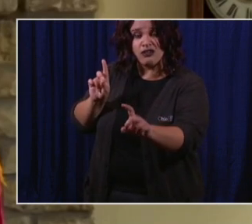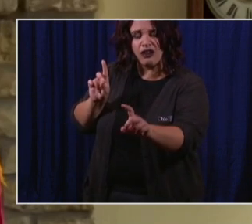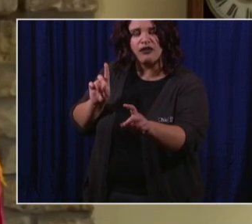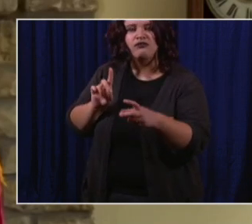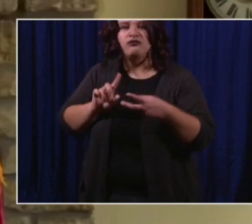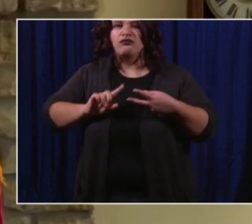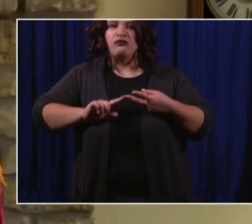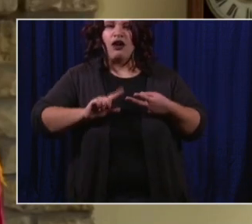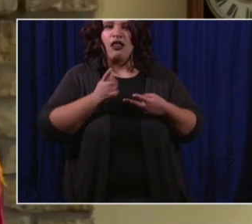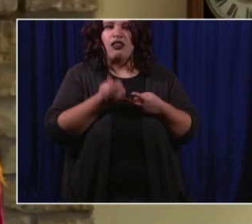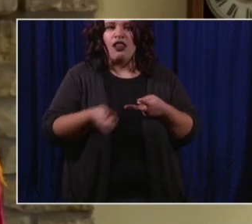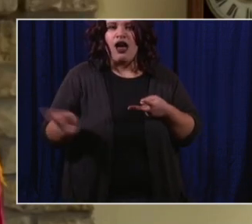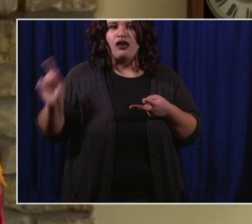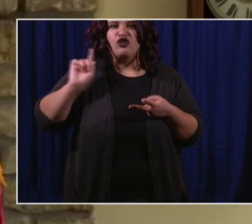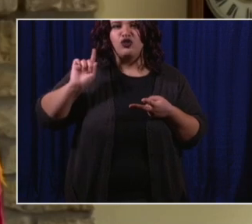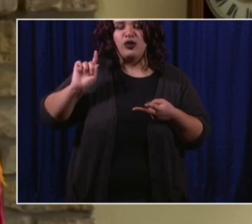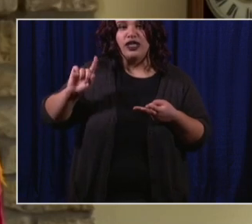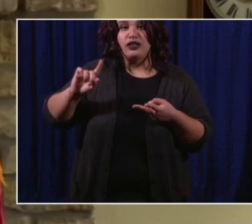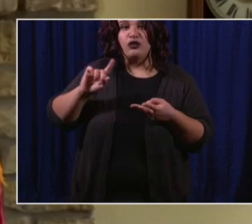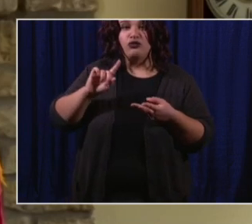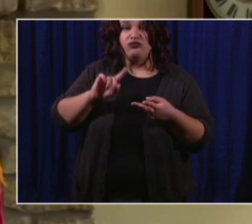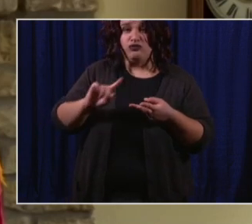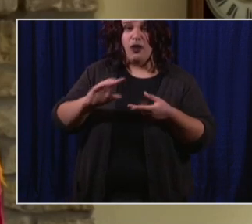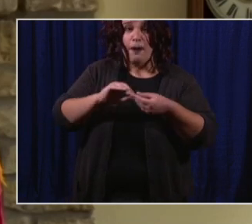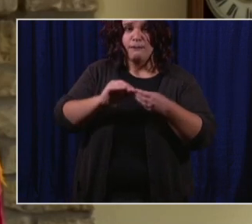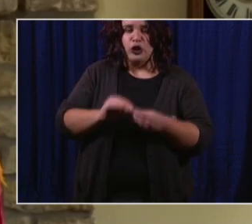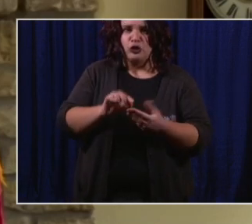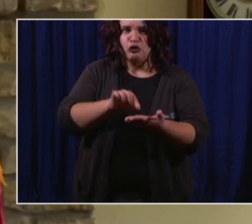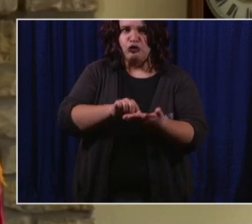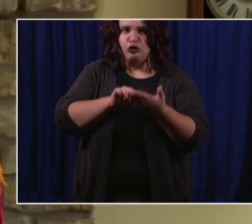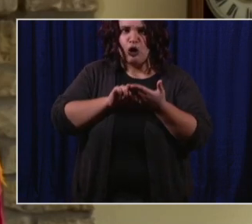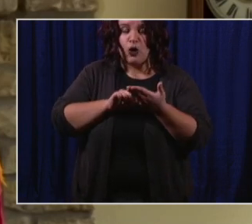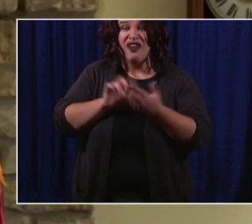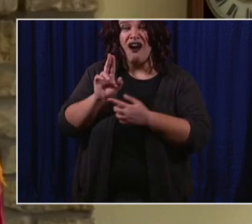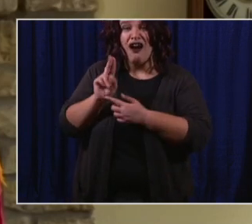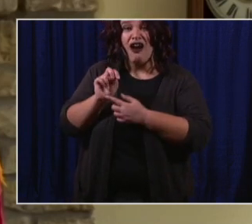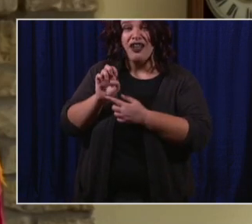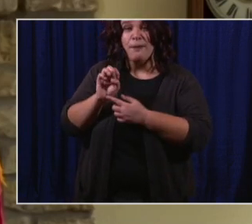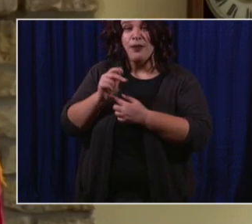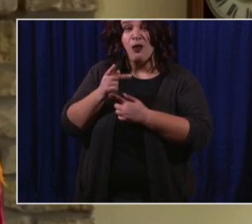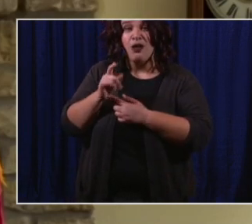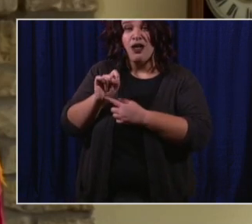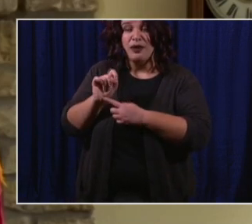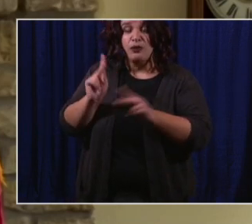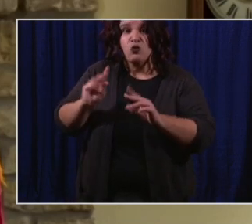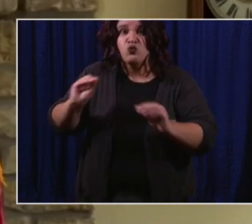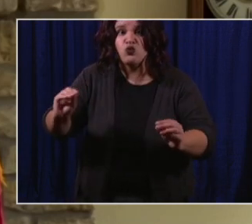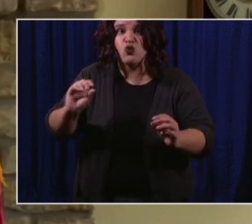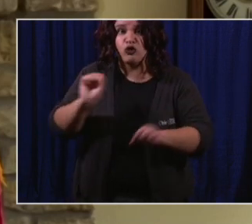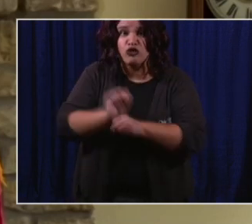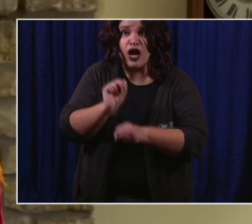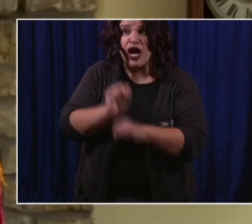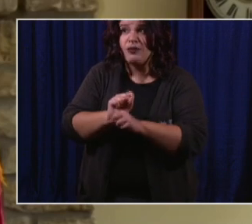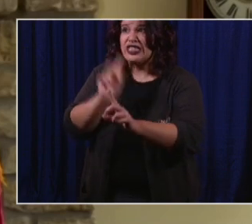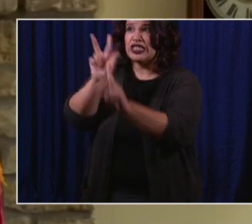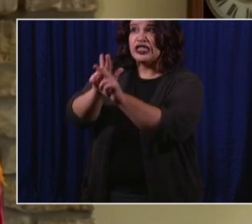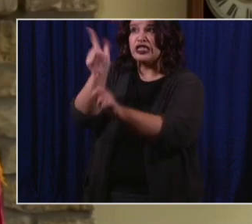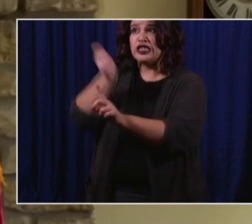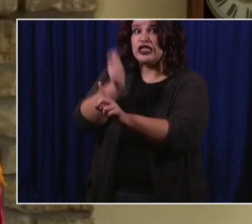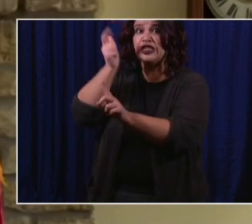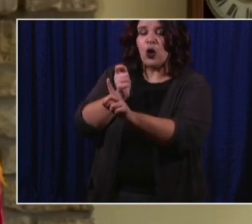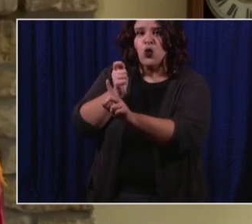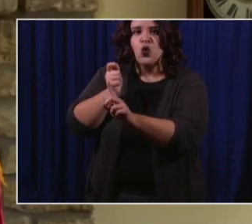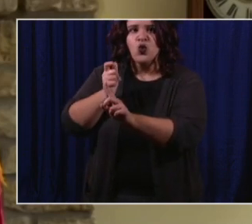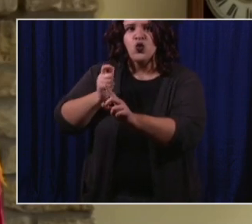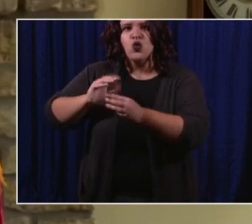that initial unemployment claims ticked back up, what are your concerns that small businesses and low-income renters are going to